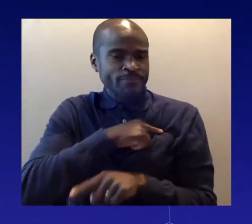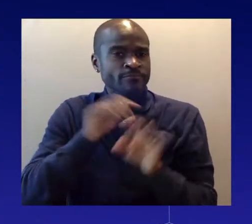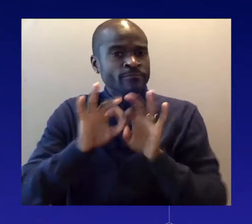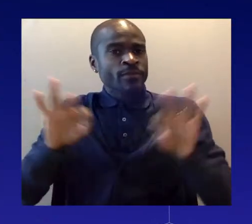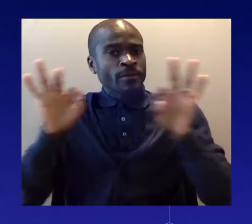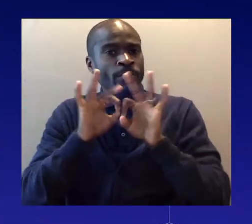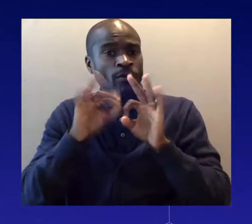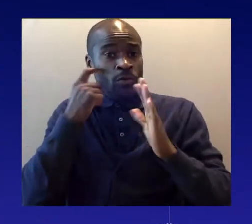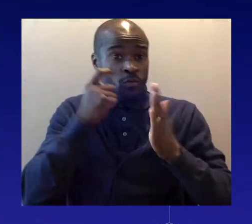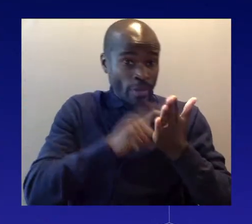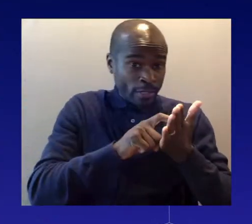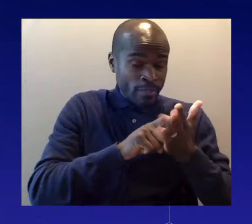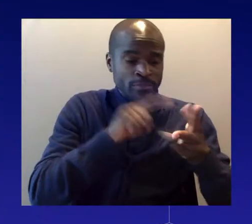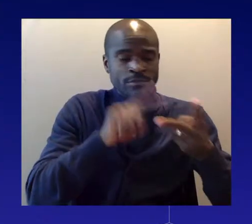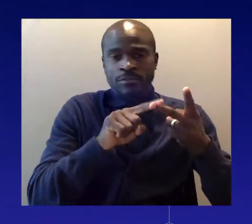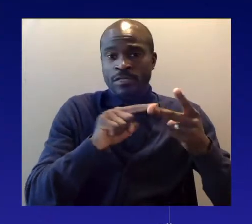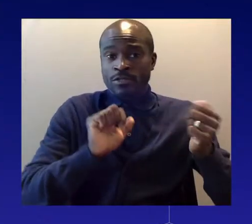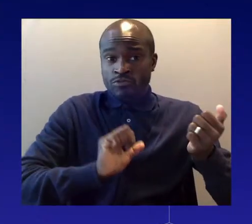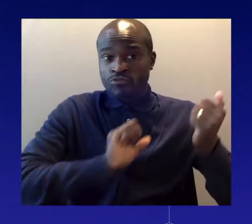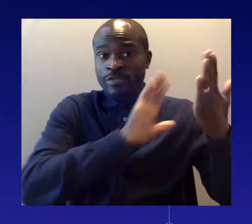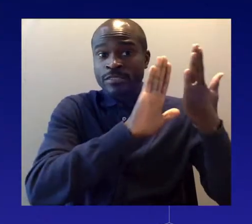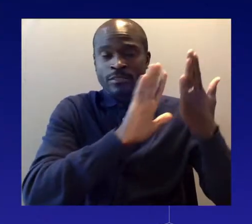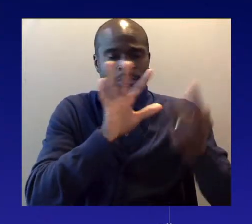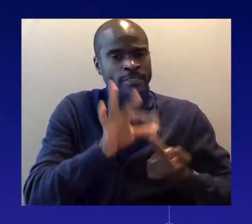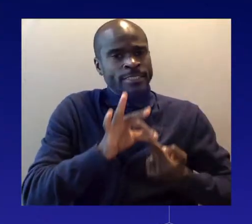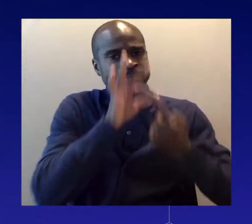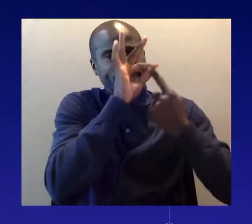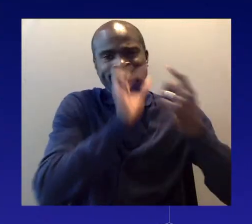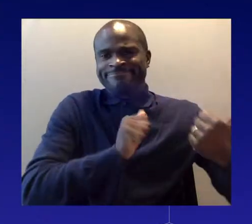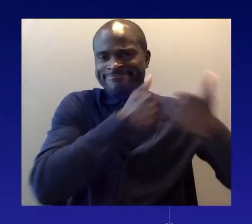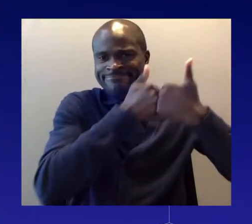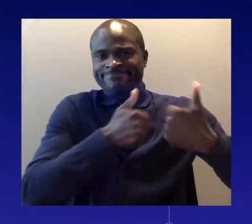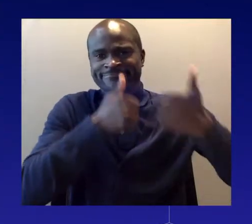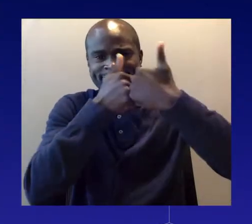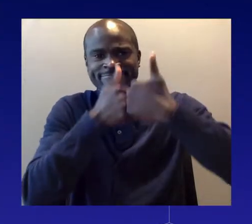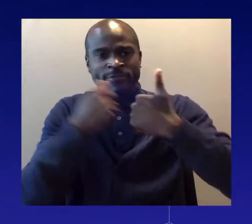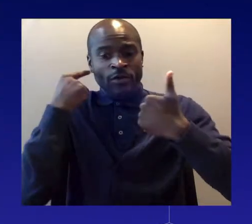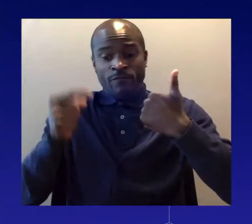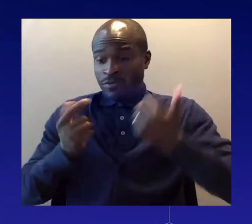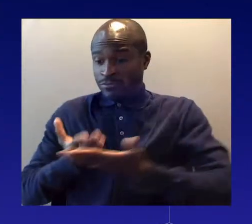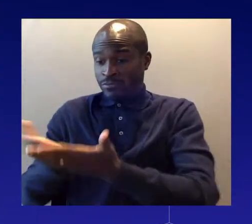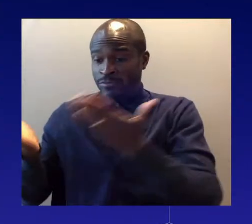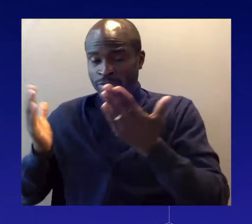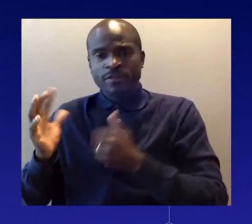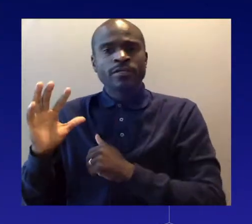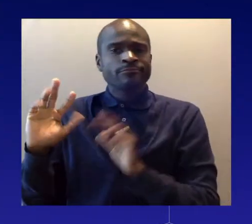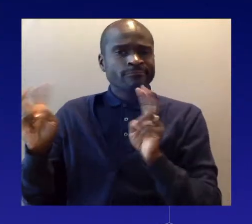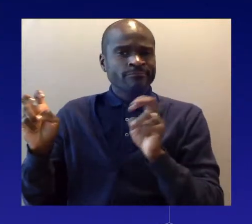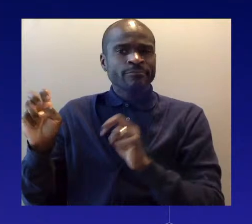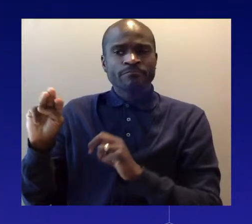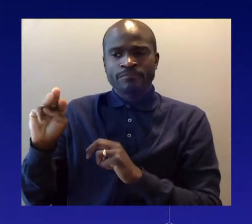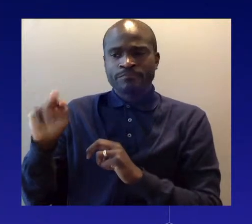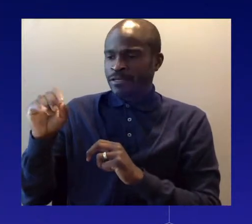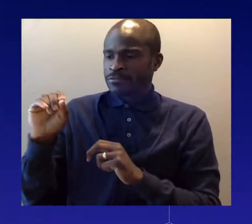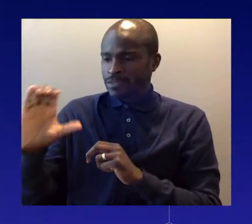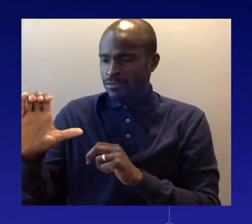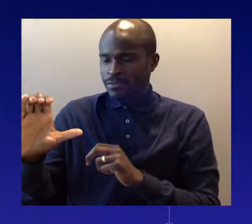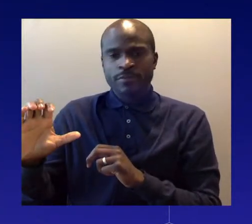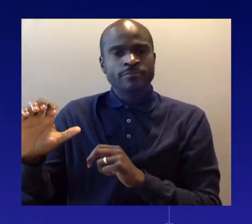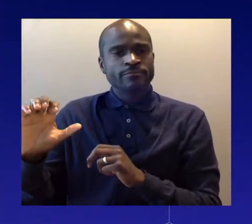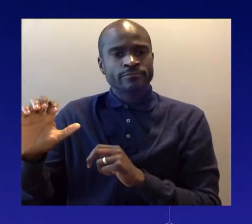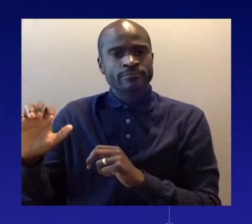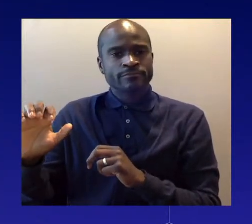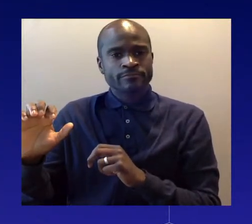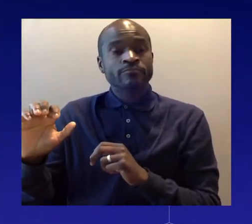addressing the unique structural challenges faced by racial and ethnic minority populations, including disparities in access